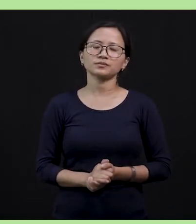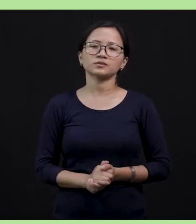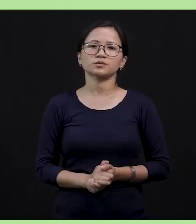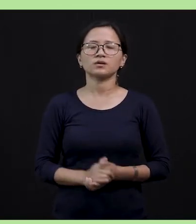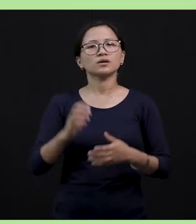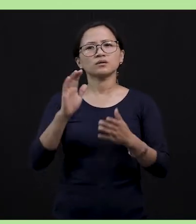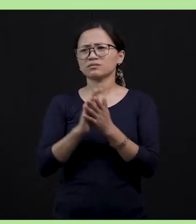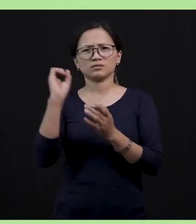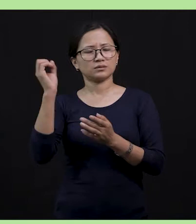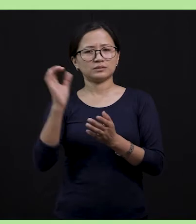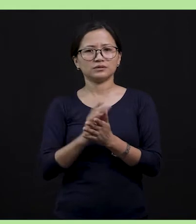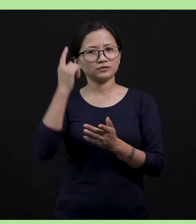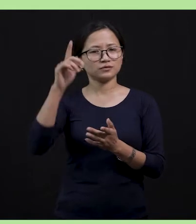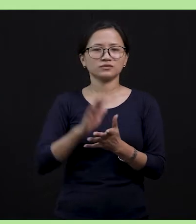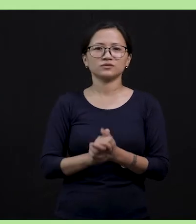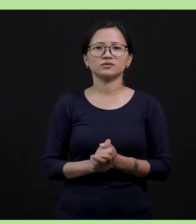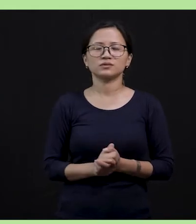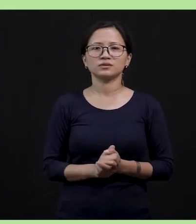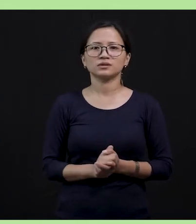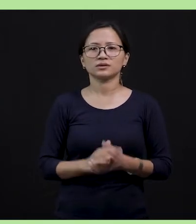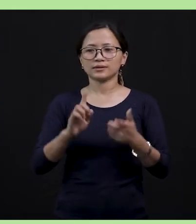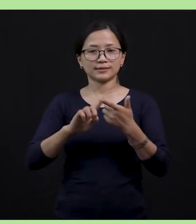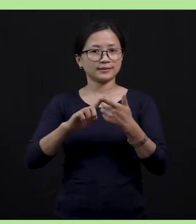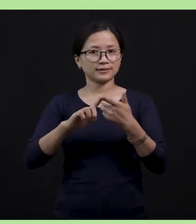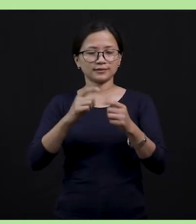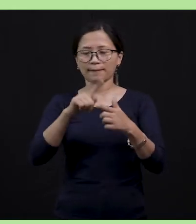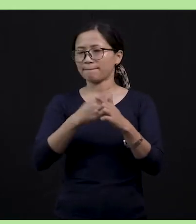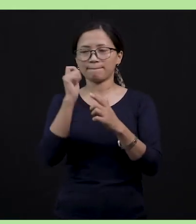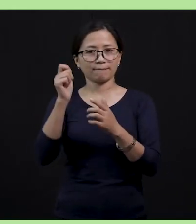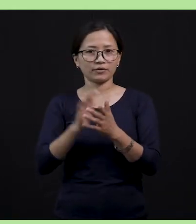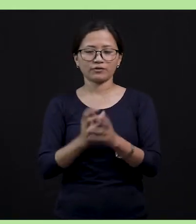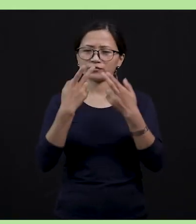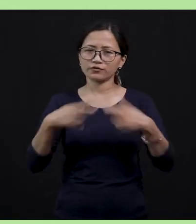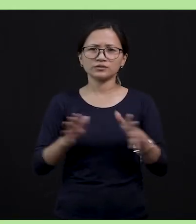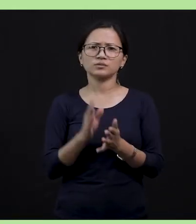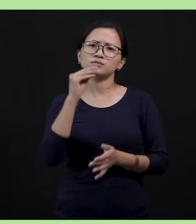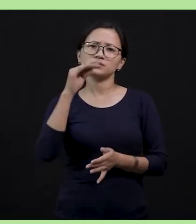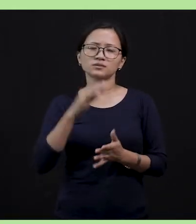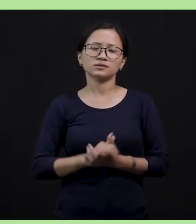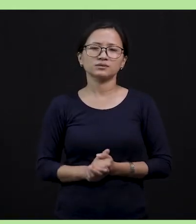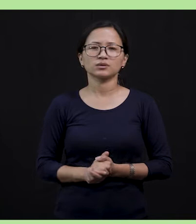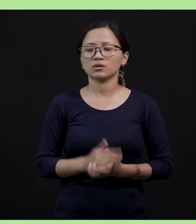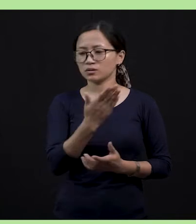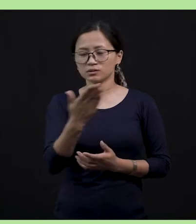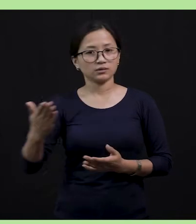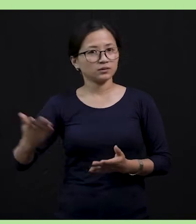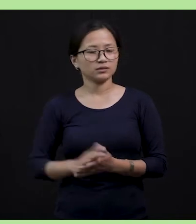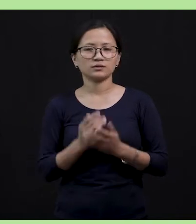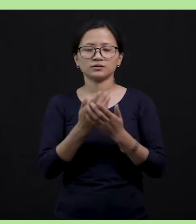have the opportunity for employment, you have the opportunity and the freedom to speak up. Those are the